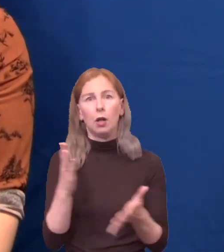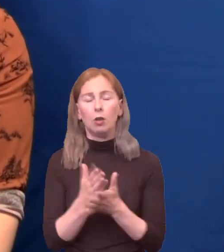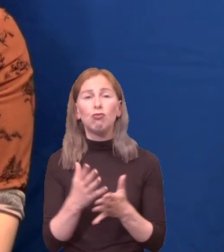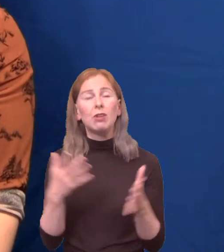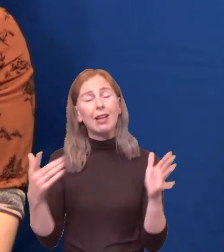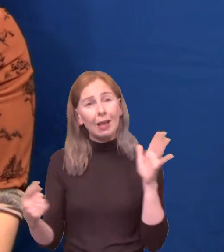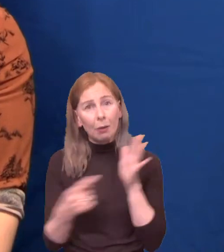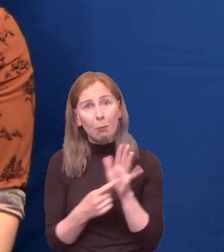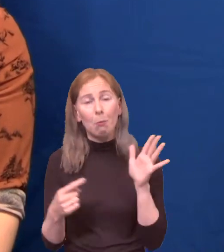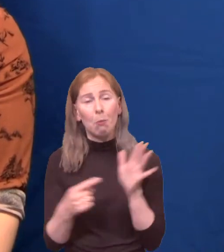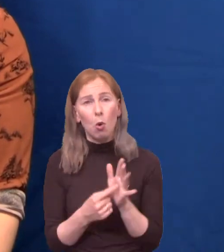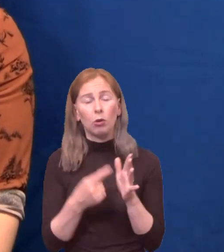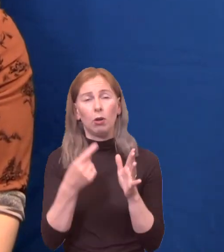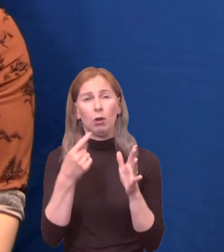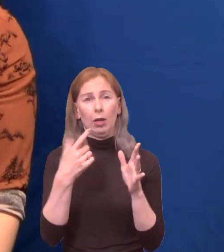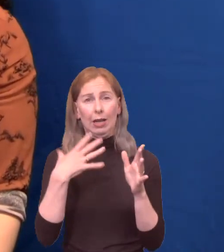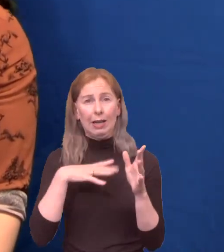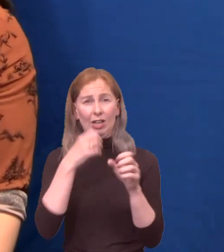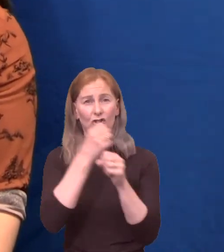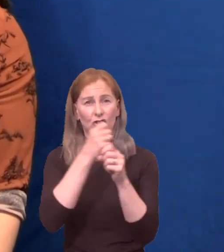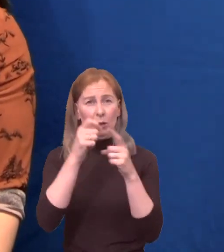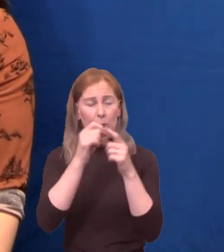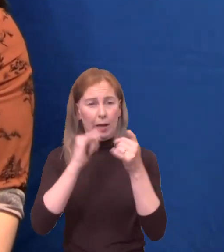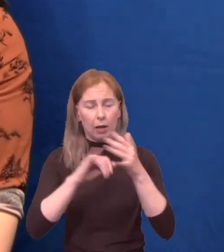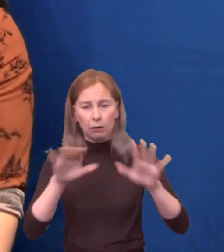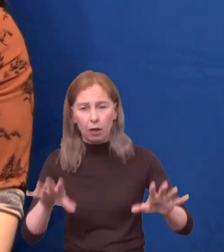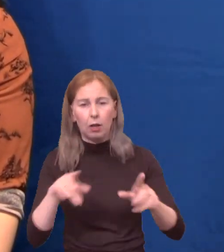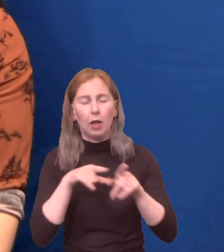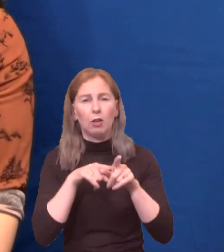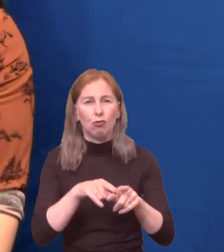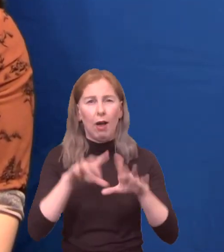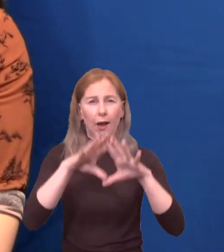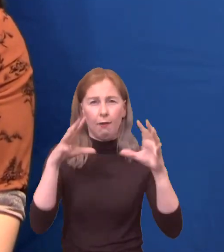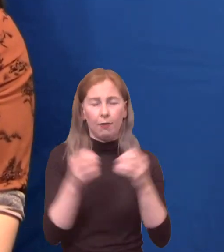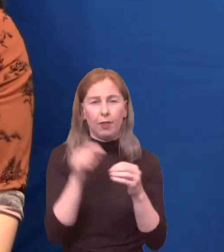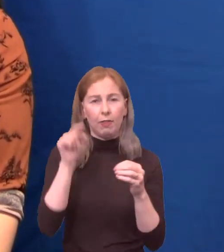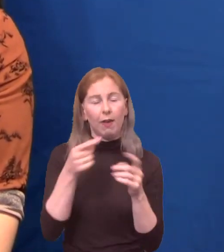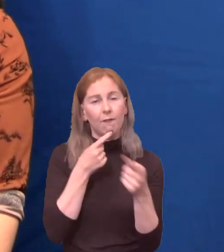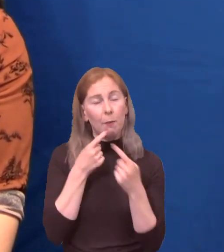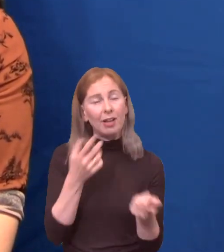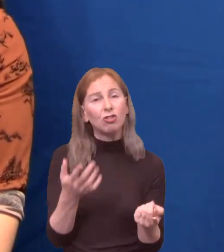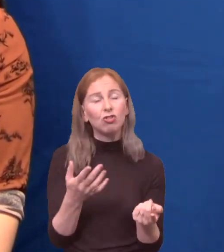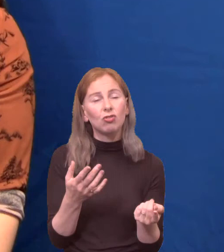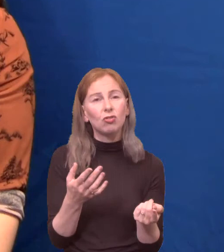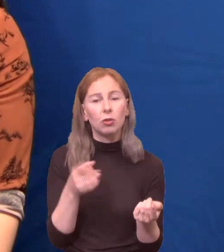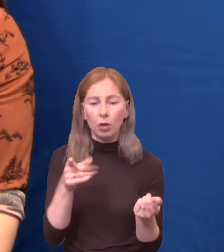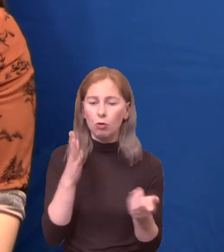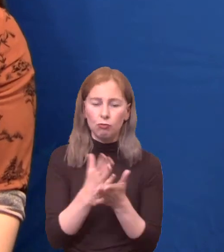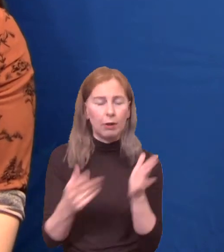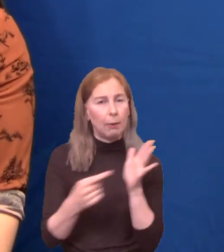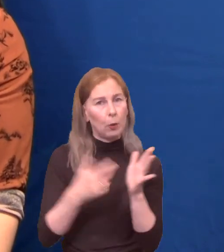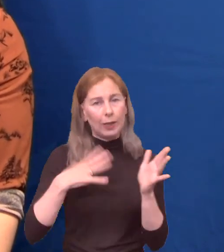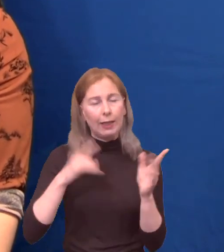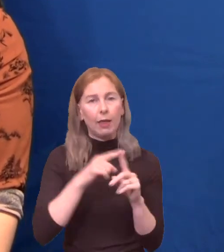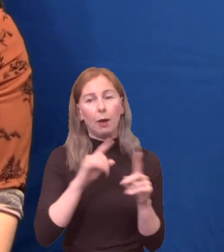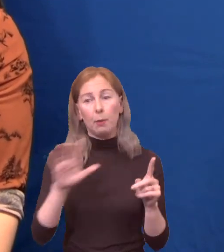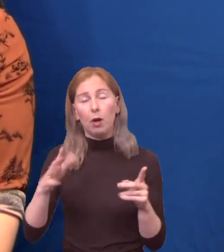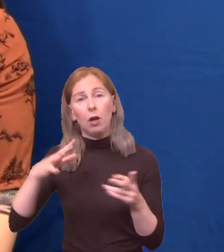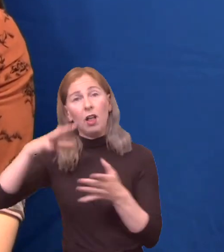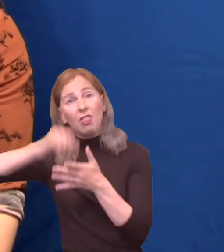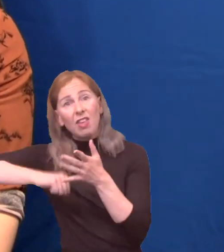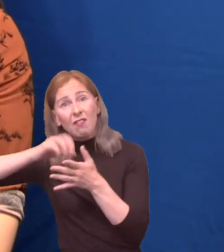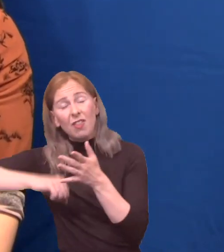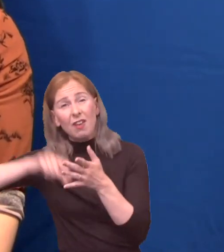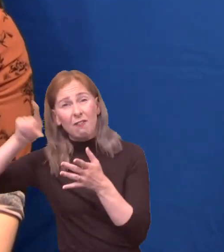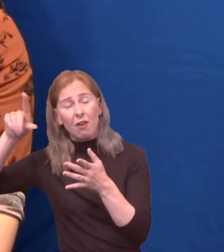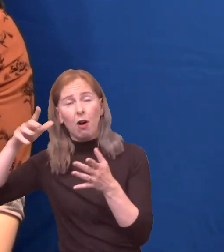part of farming in general, especially in the harvest season at the moment. And certainly the reports we've had, not only are sort of thieves removing the